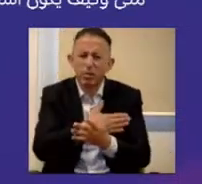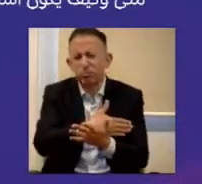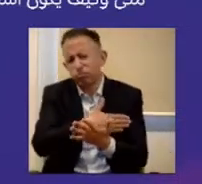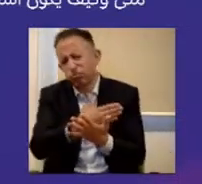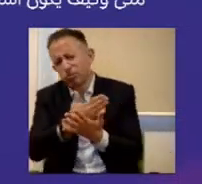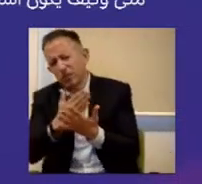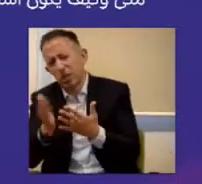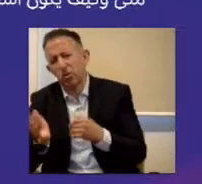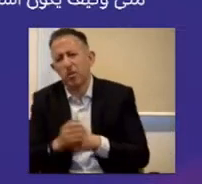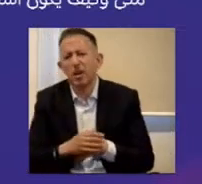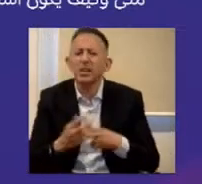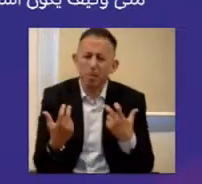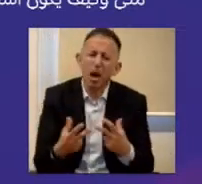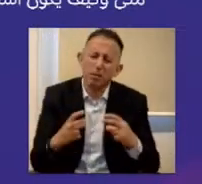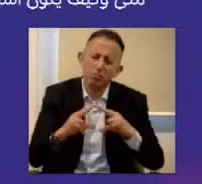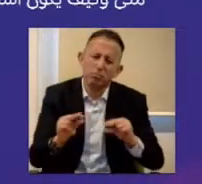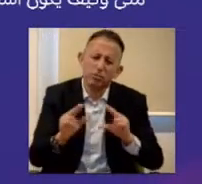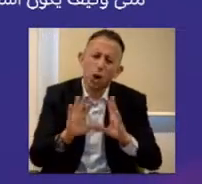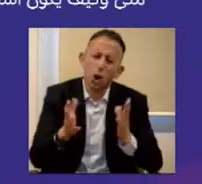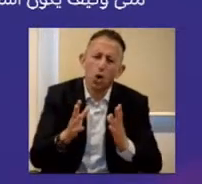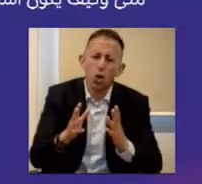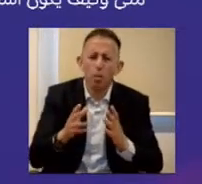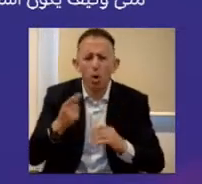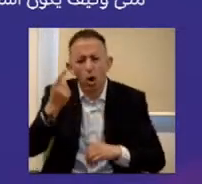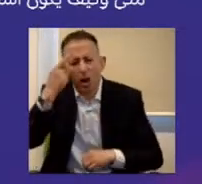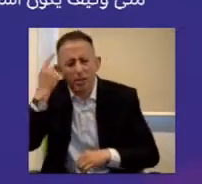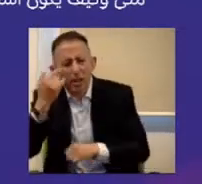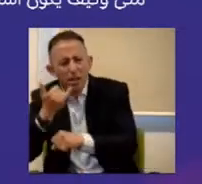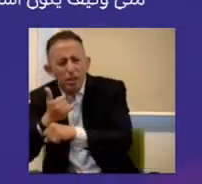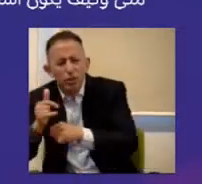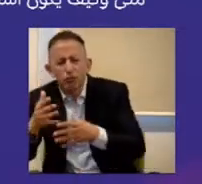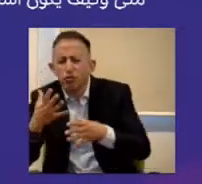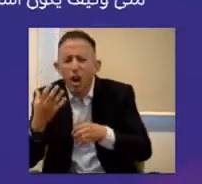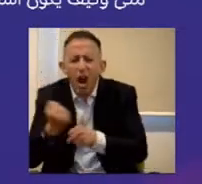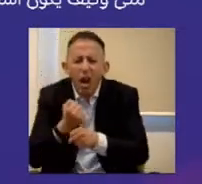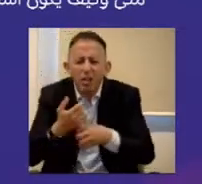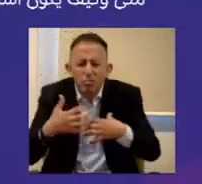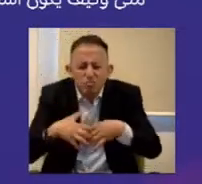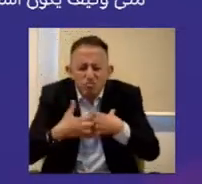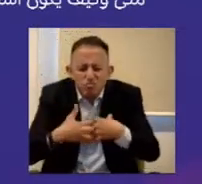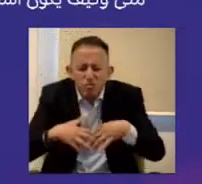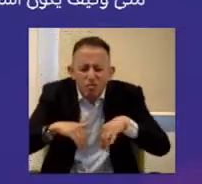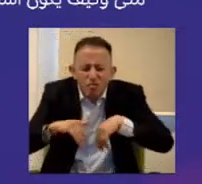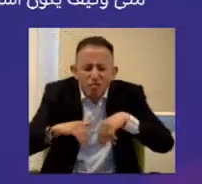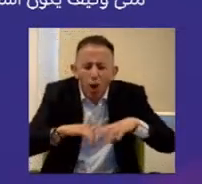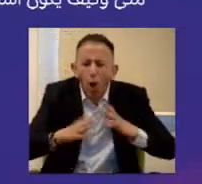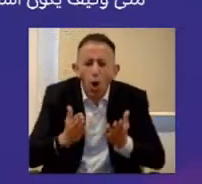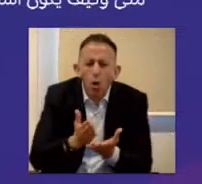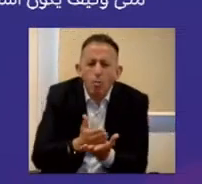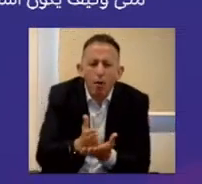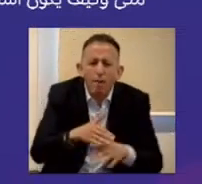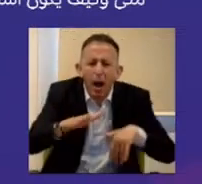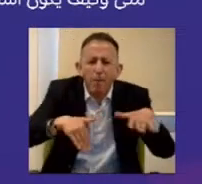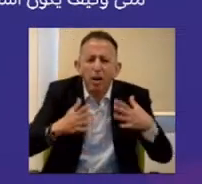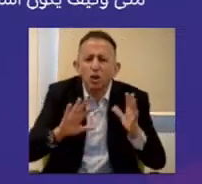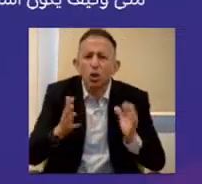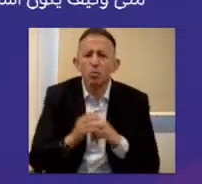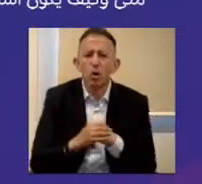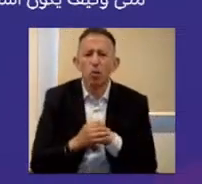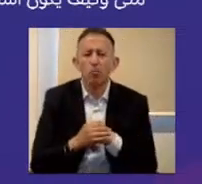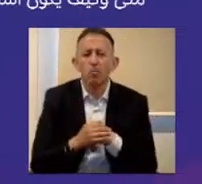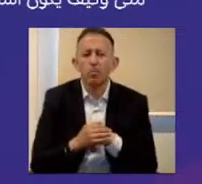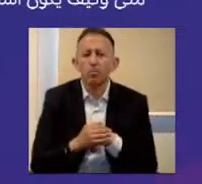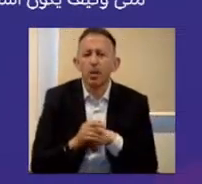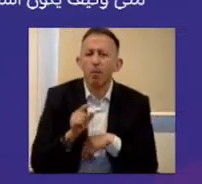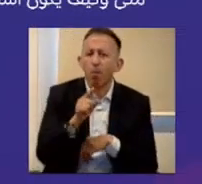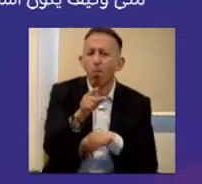hundreds, thousands of billions of neurons in auto-supervised training. That is, you take a text, for example, the text of